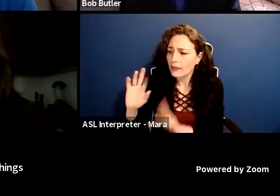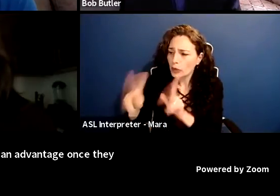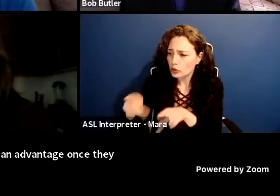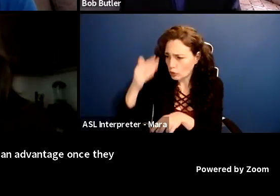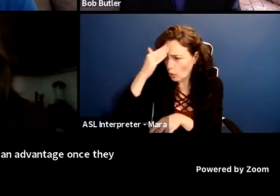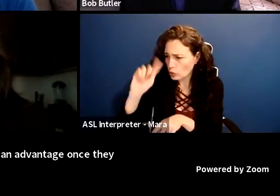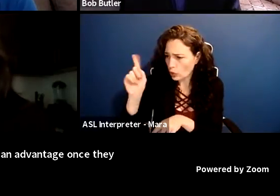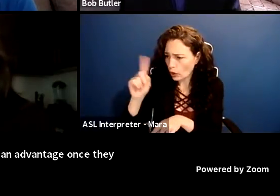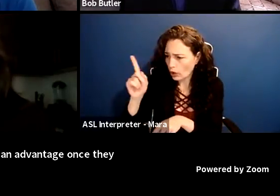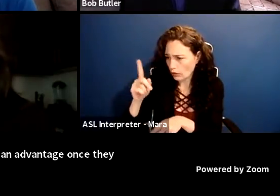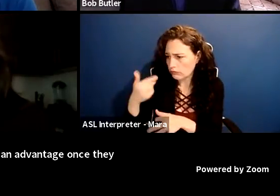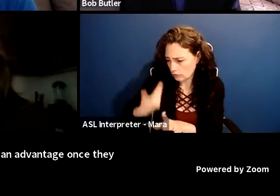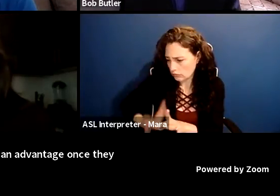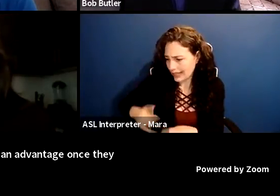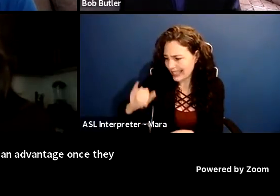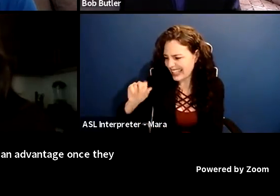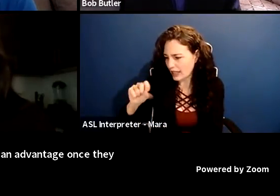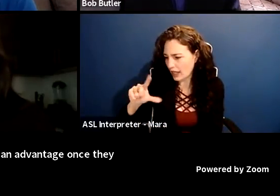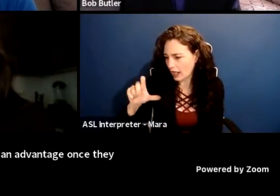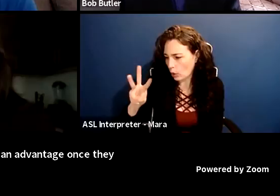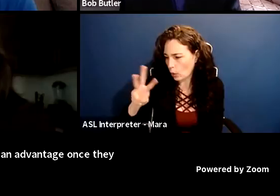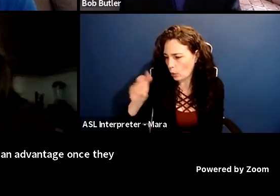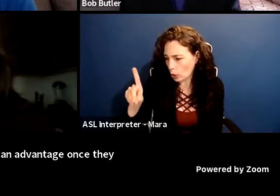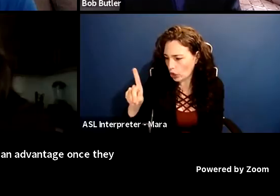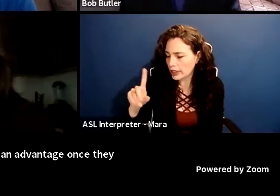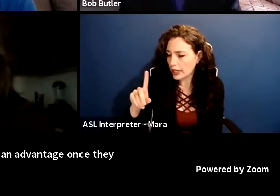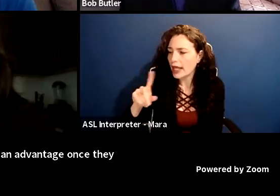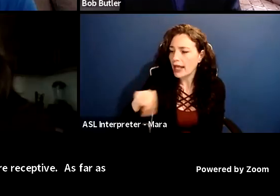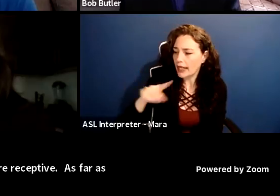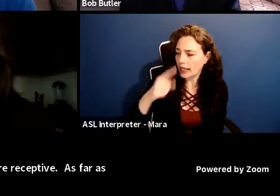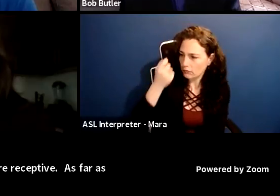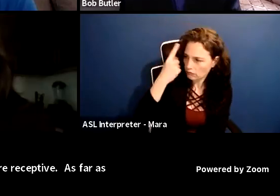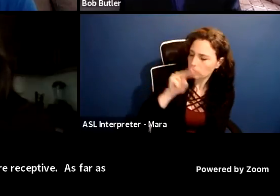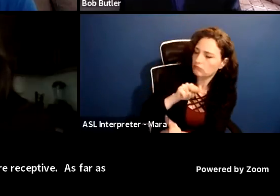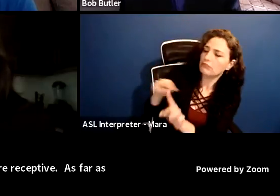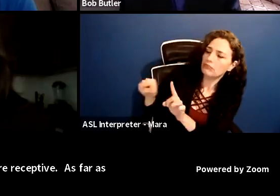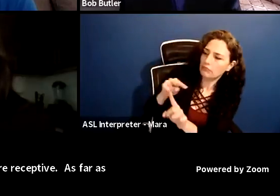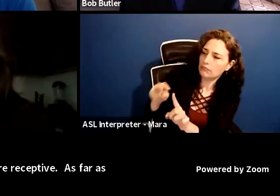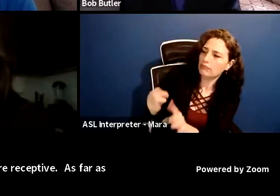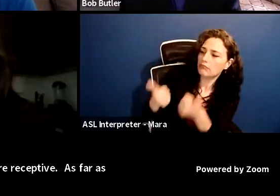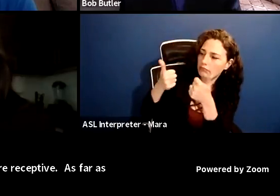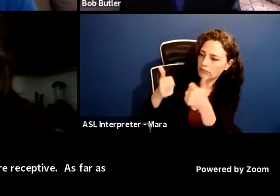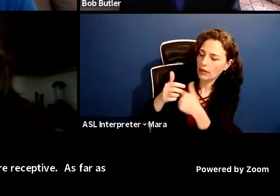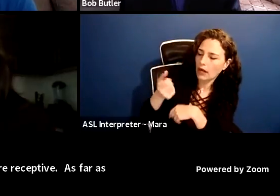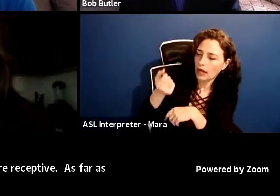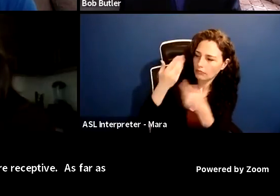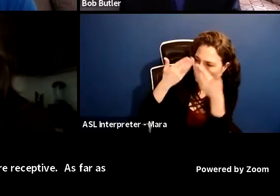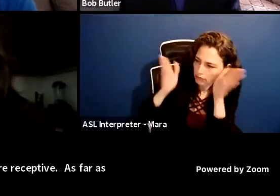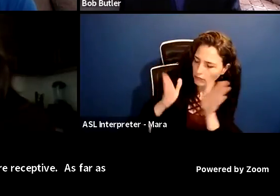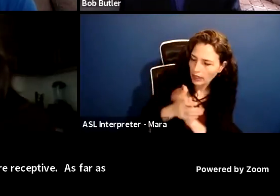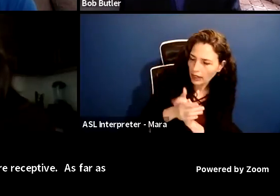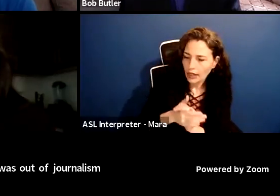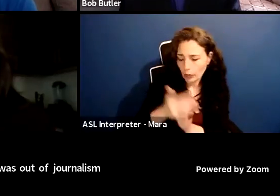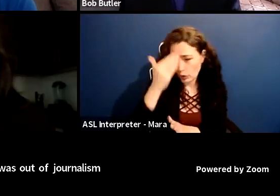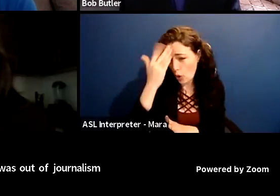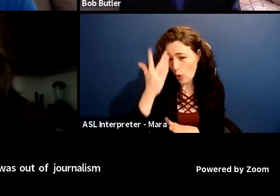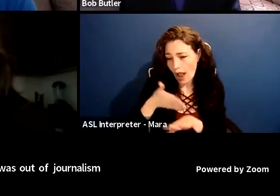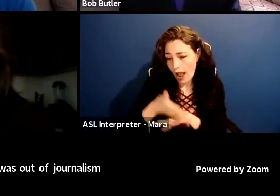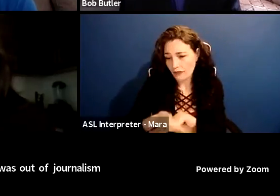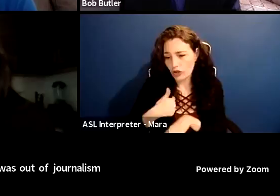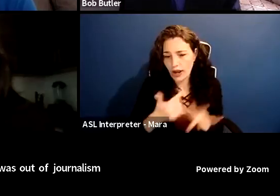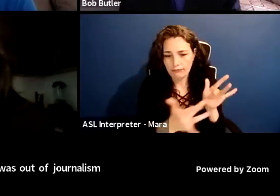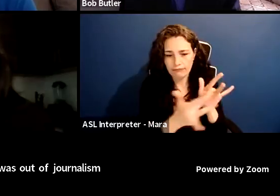those contacts, when I was out of journalism for 2 years, I was not in